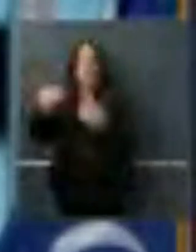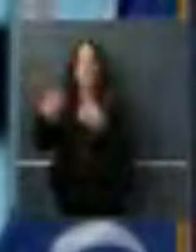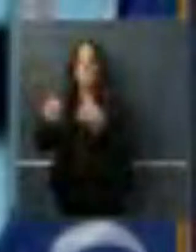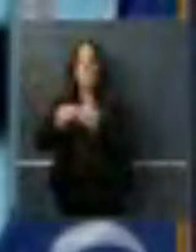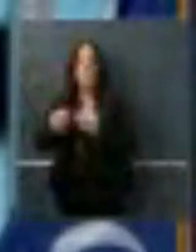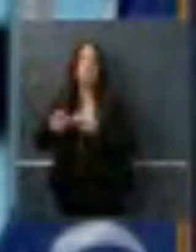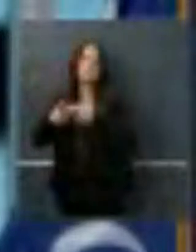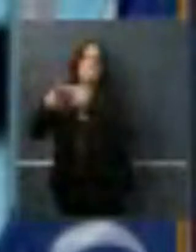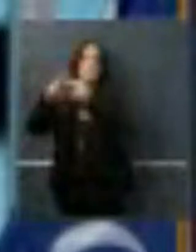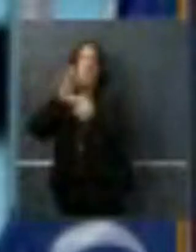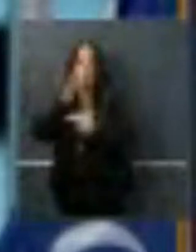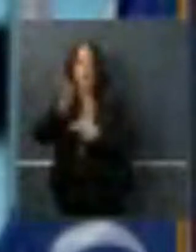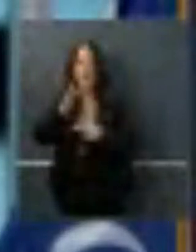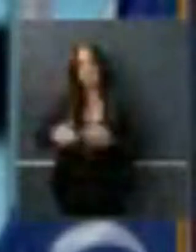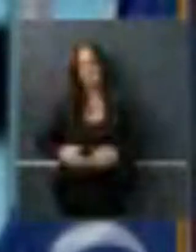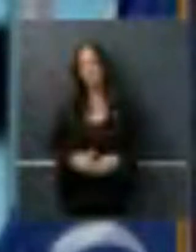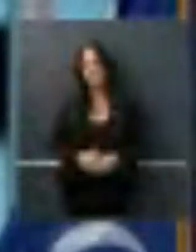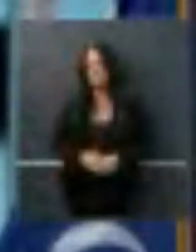13.